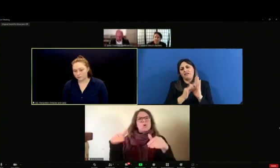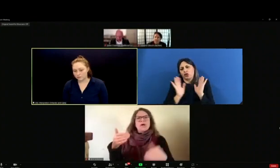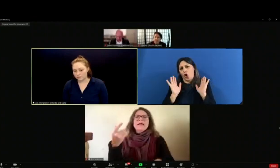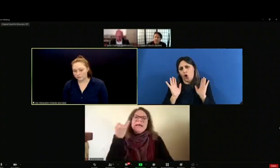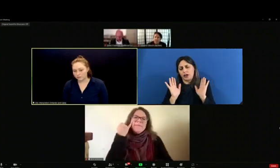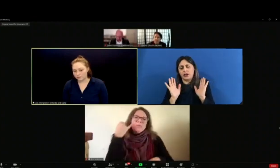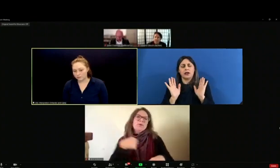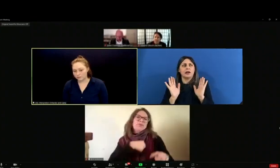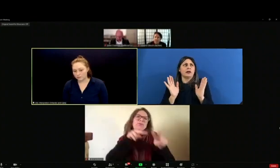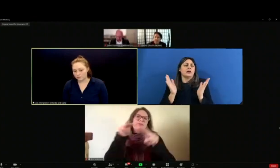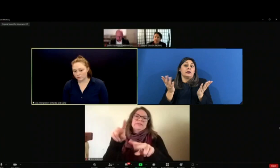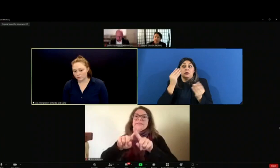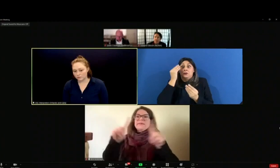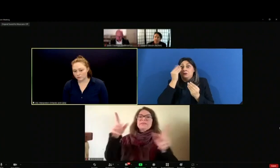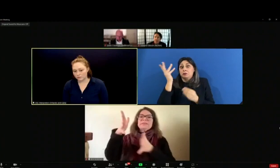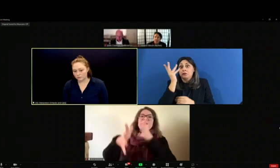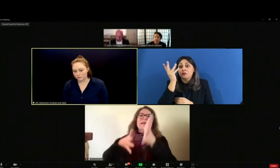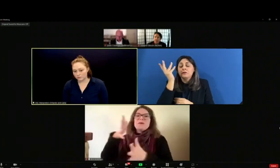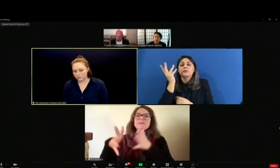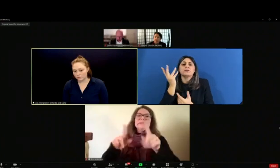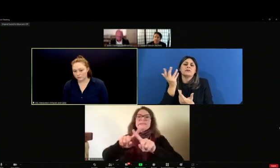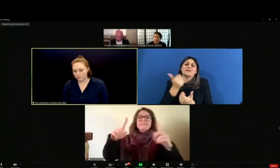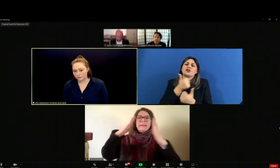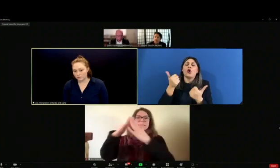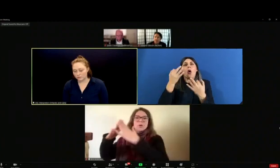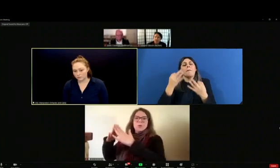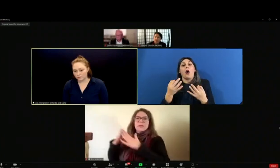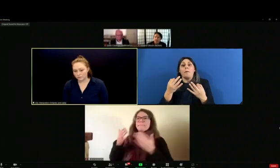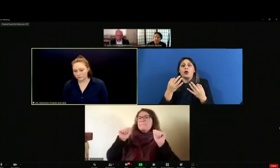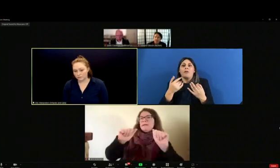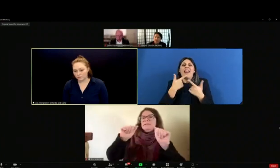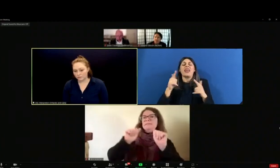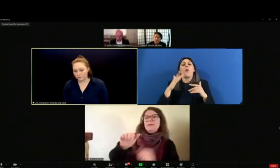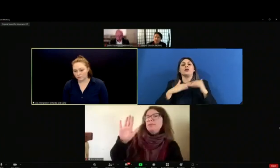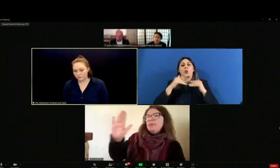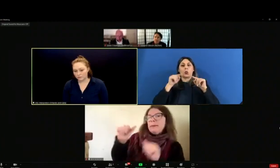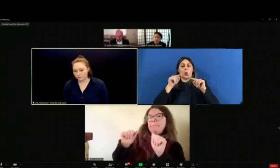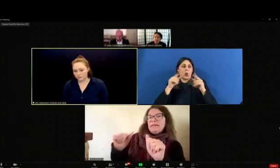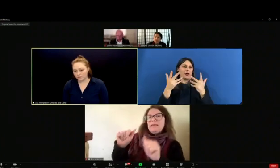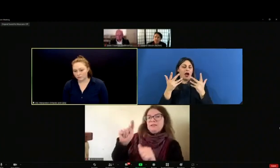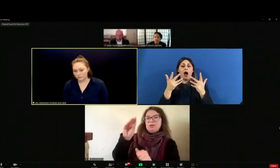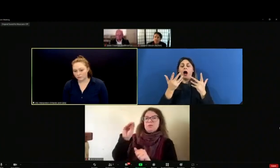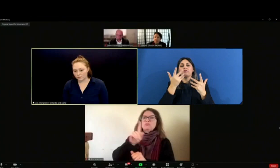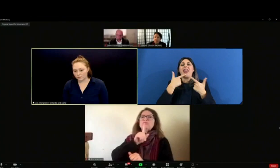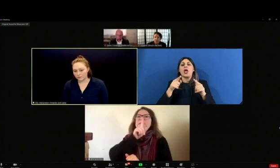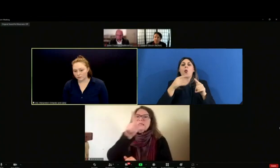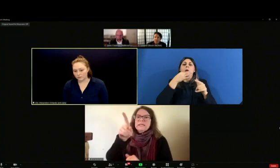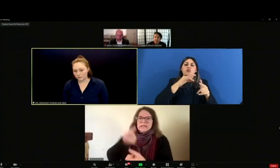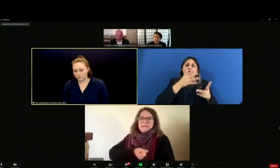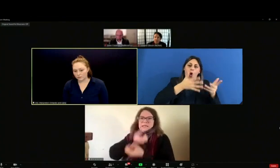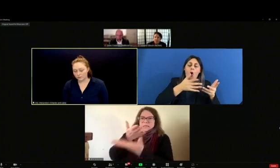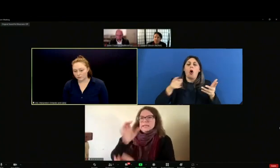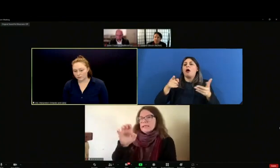permitted, what is not permitted in that particular language. So looking at perhaps different